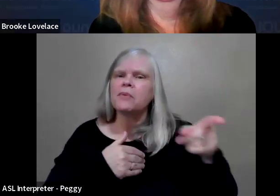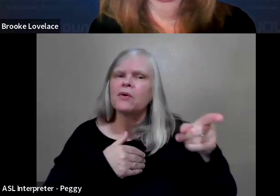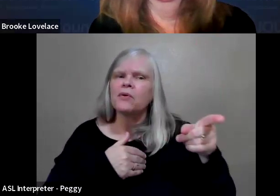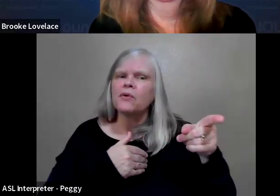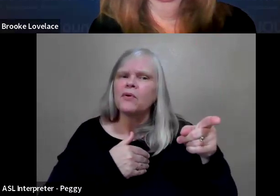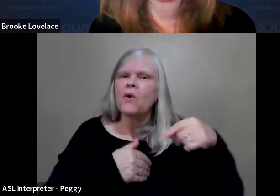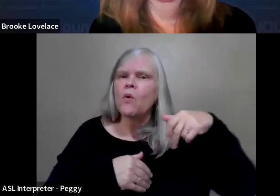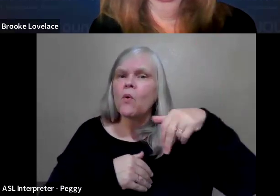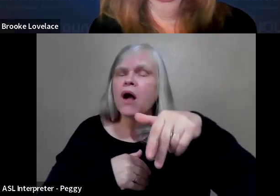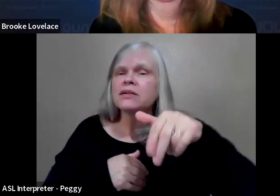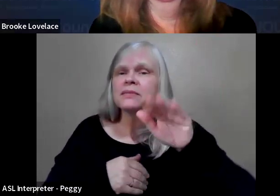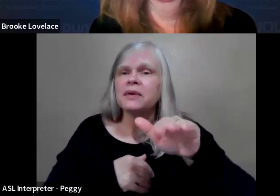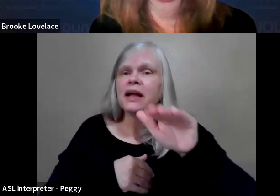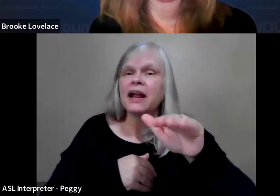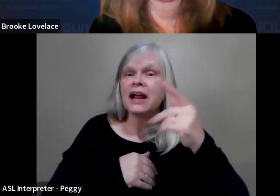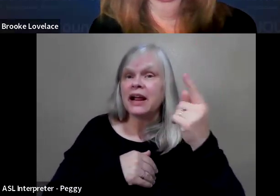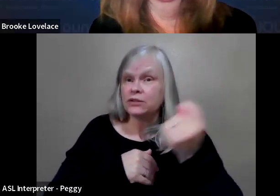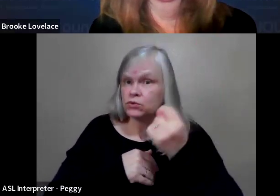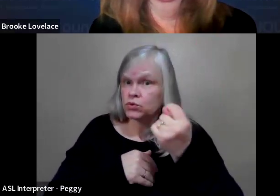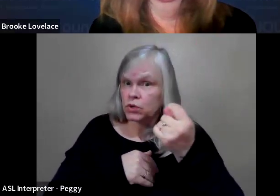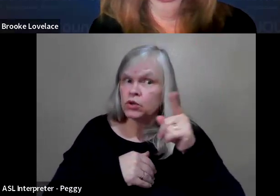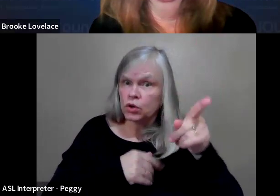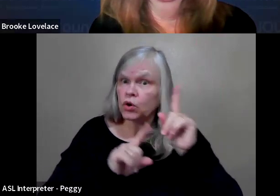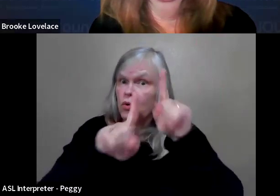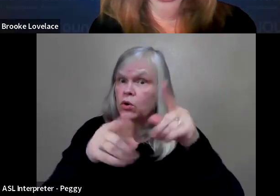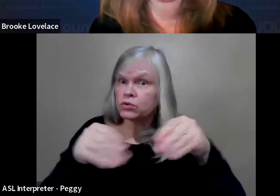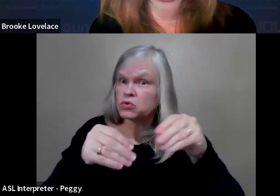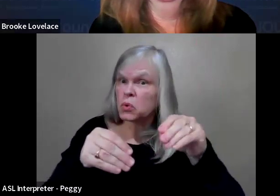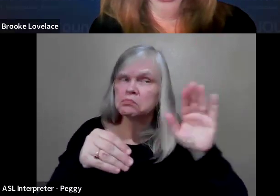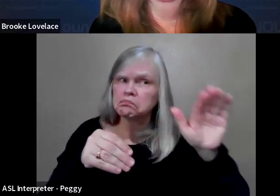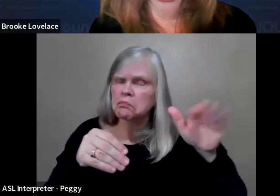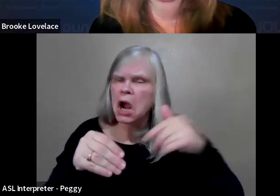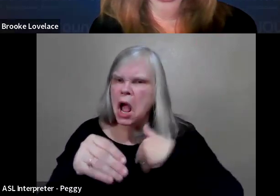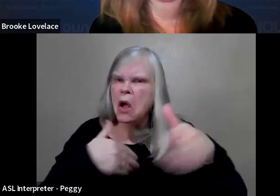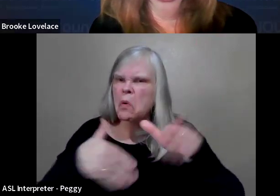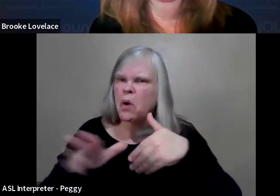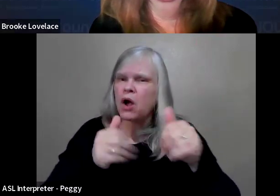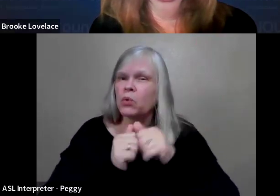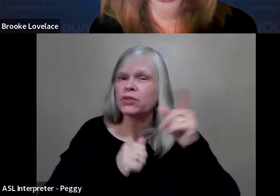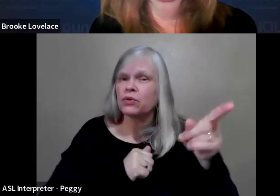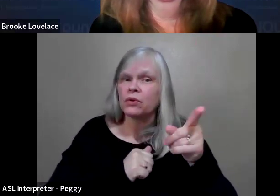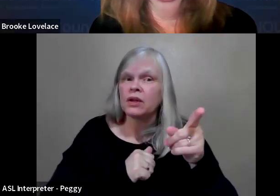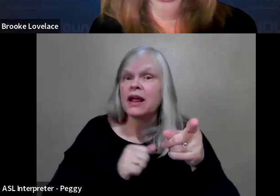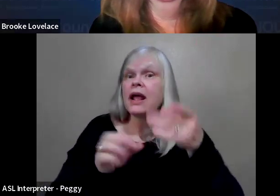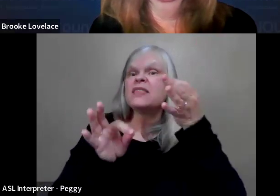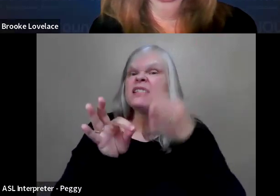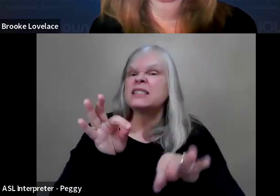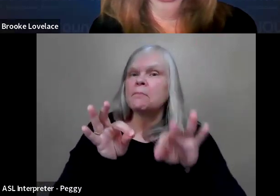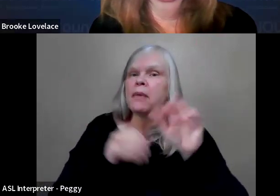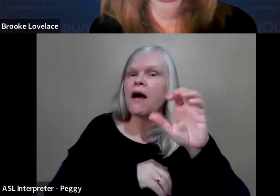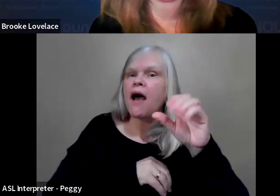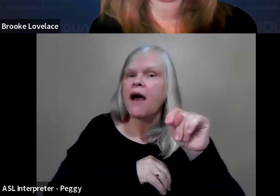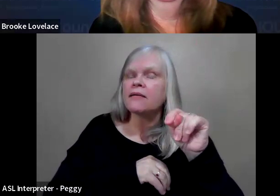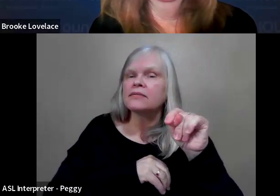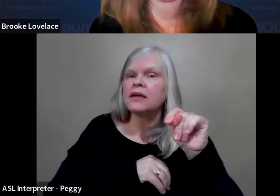up and says, "It's Tuesday, aren't you going to the store? I'll walk with you." And what a simple act that was, but what a